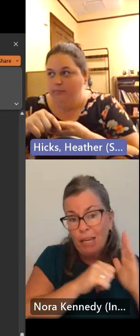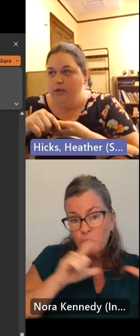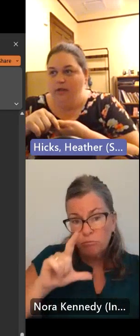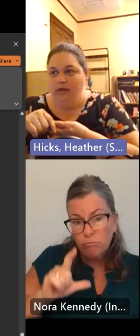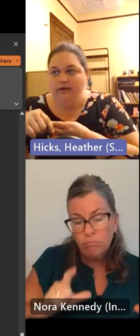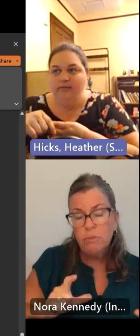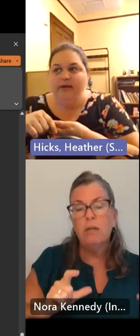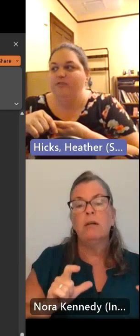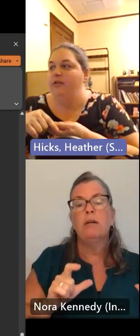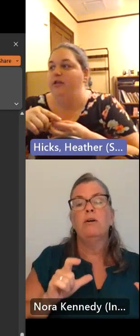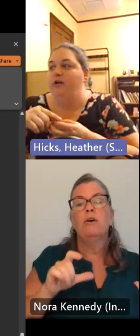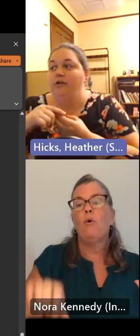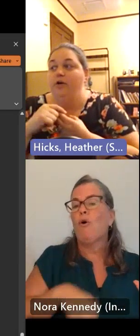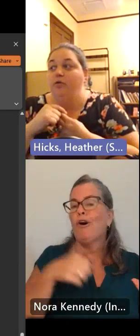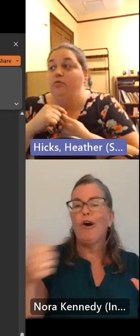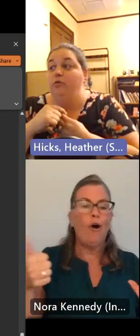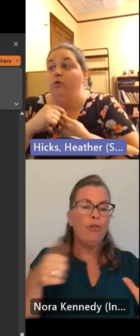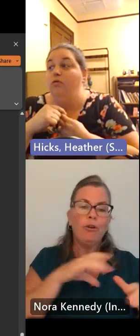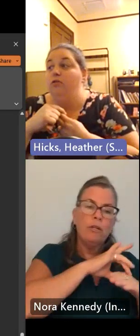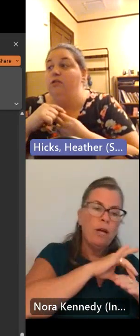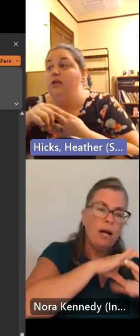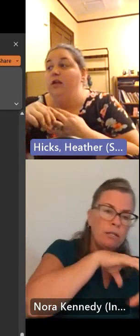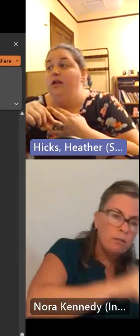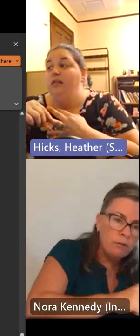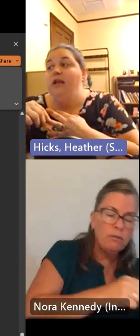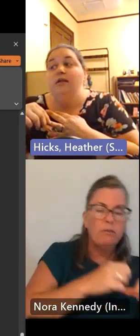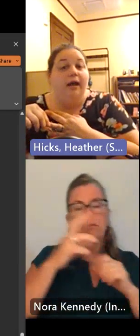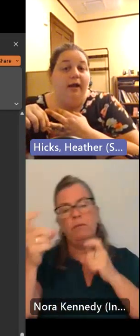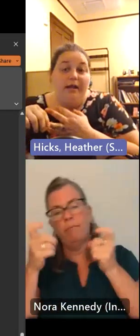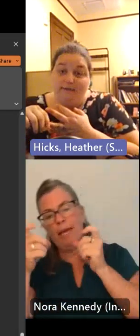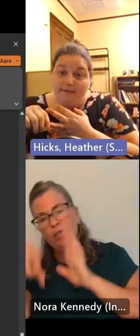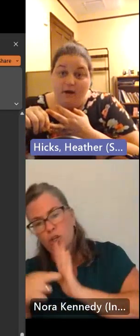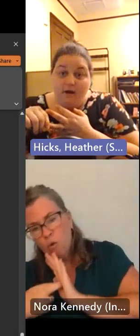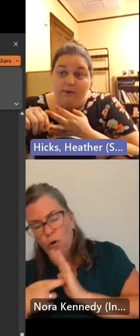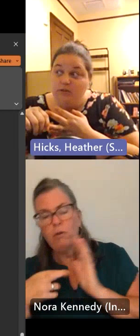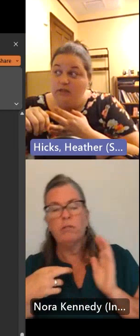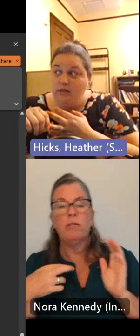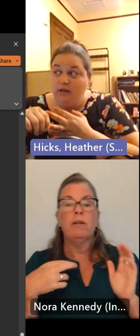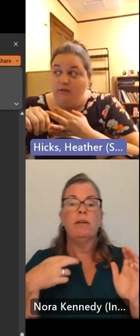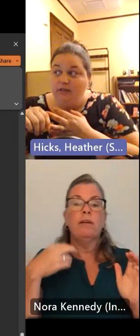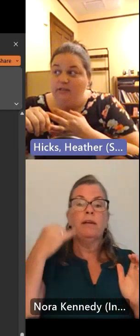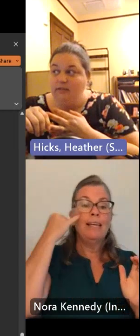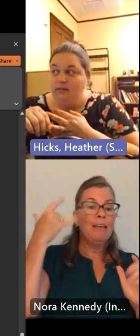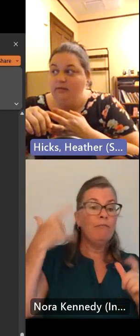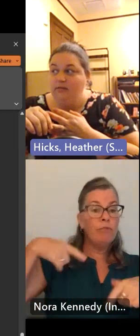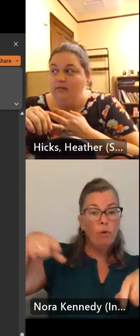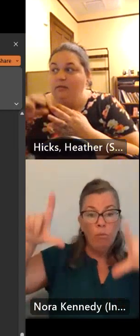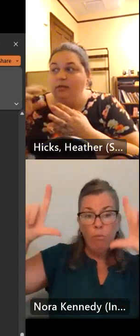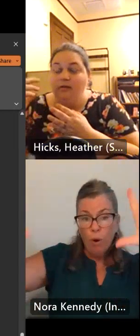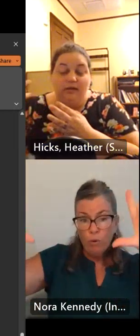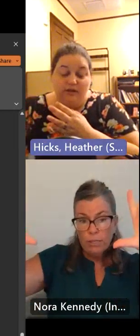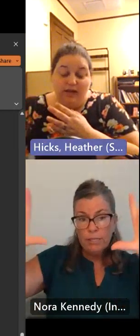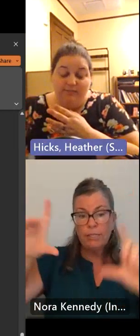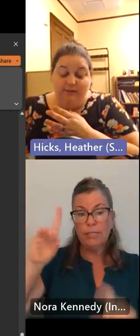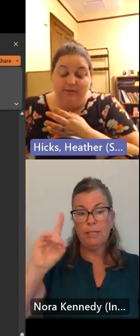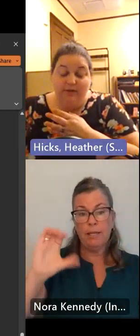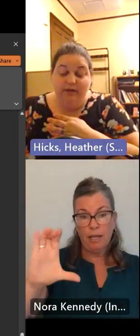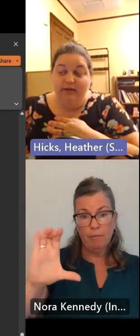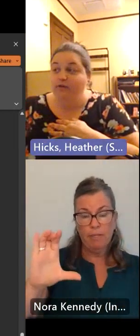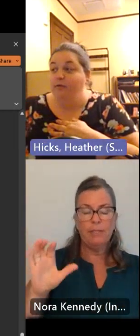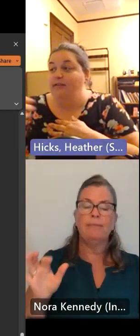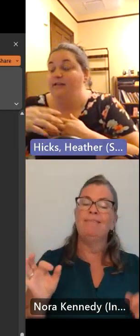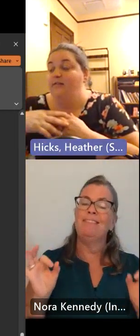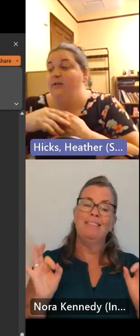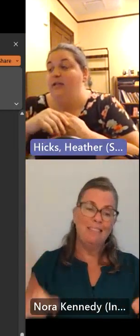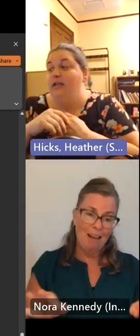roles, the content management and the content owner roles. If they are posting documents, they should absolutely